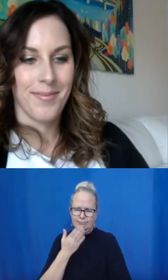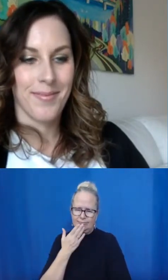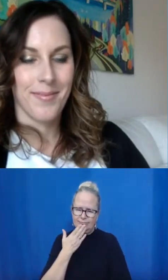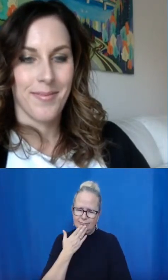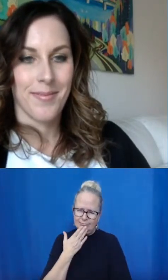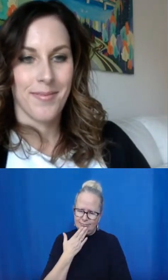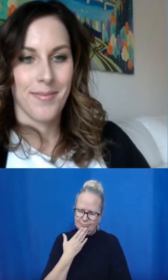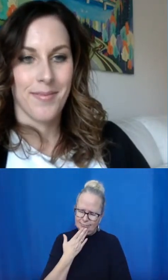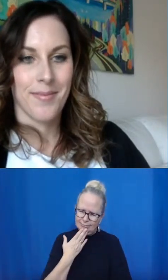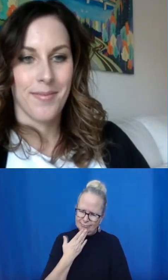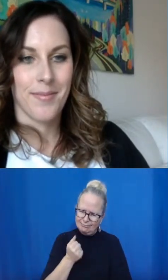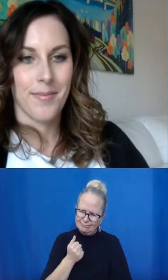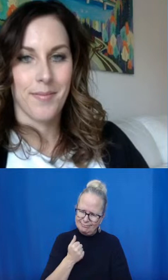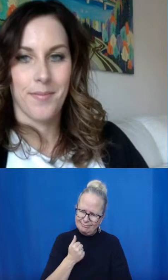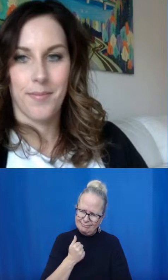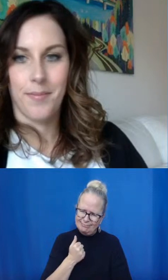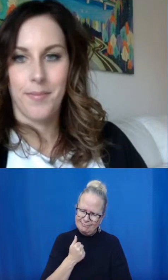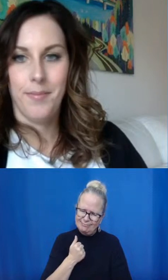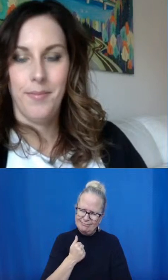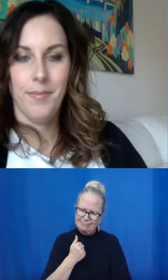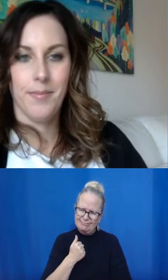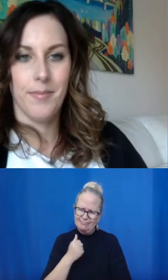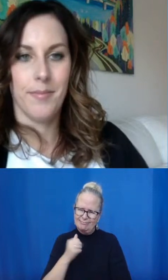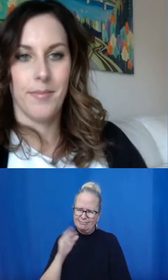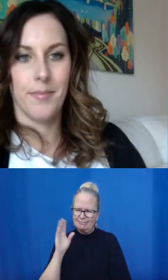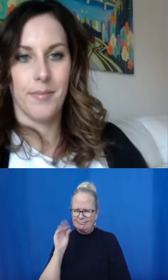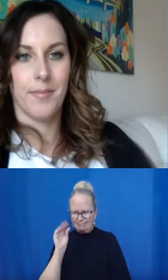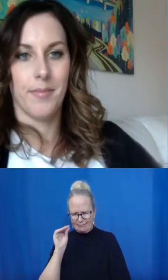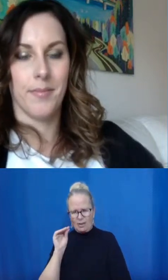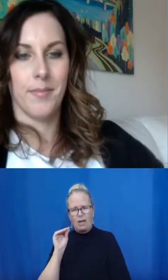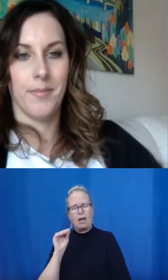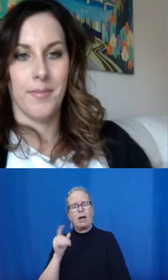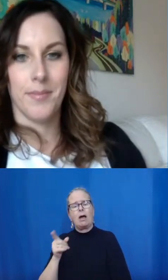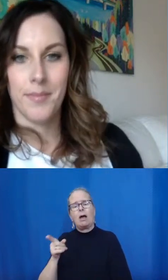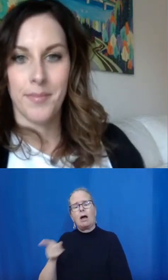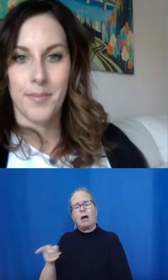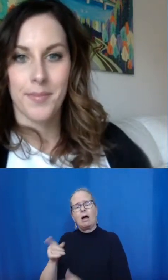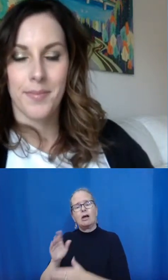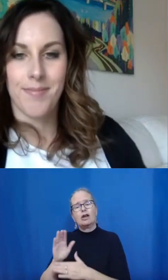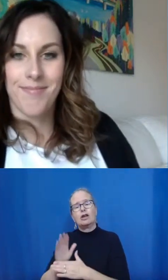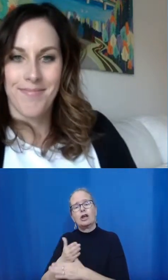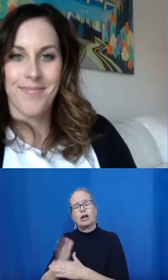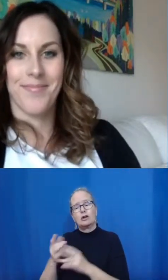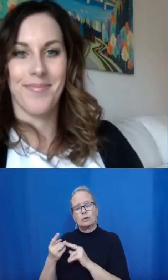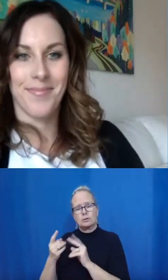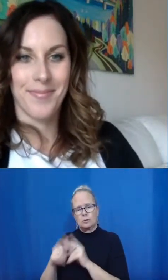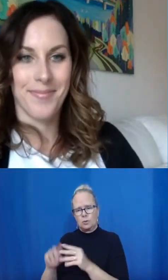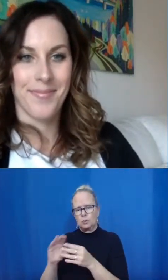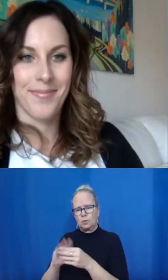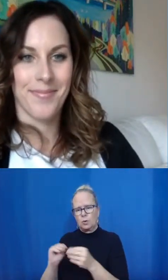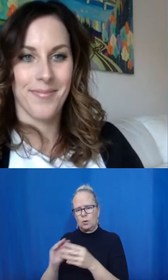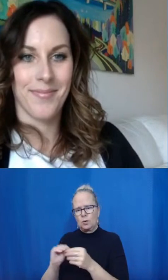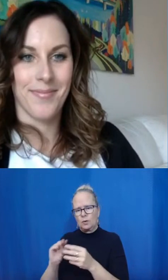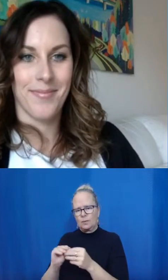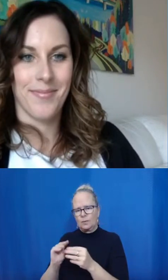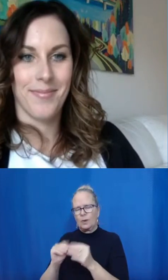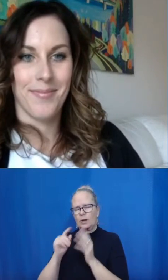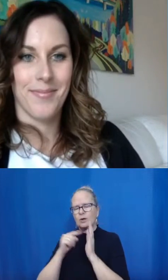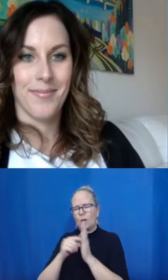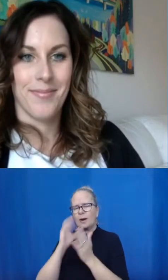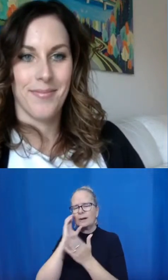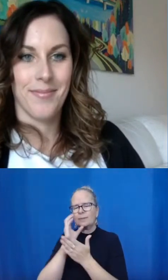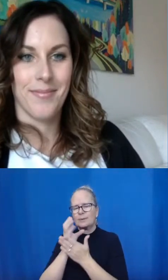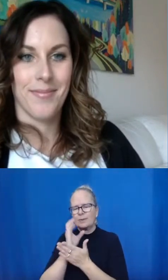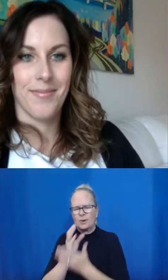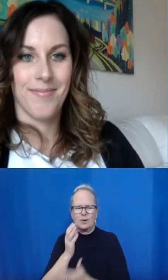I preface this just so folks at home know that the adorable tiny human is depicted with